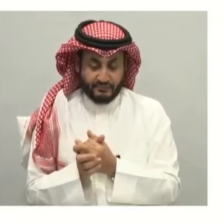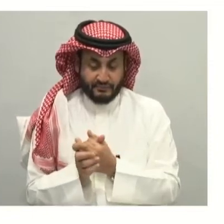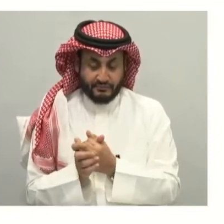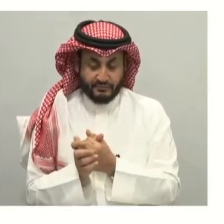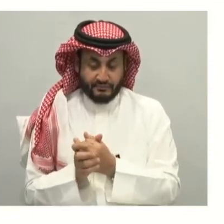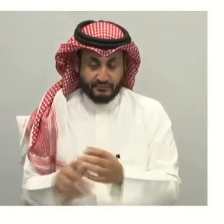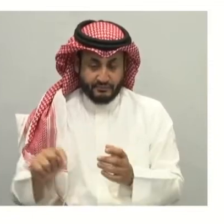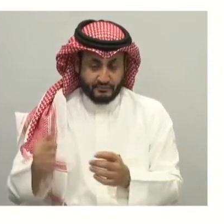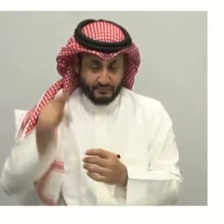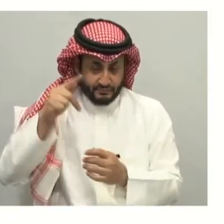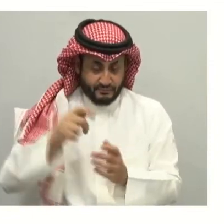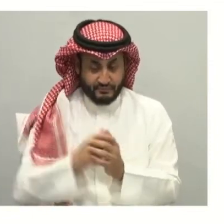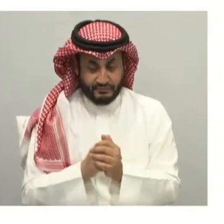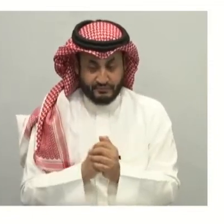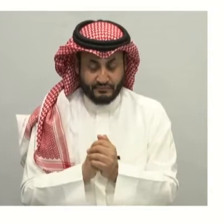Tap.